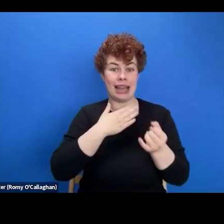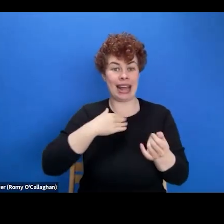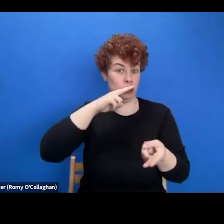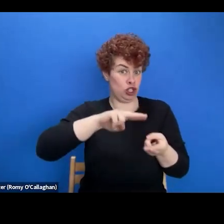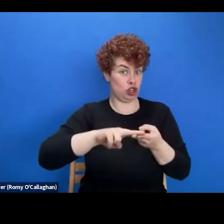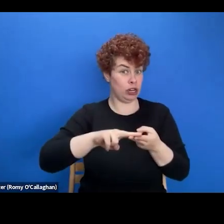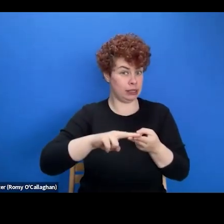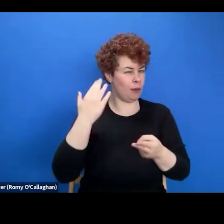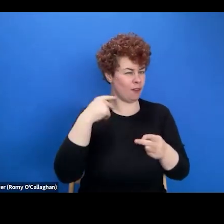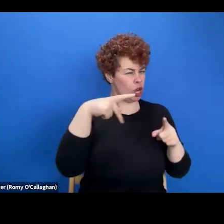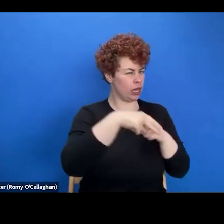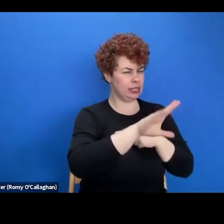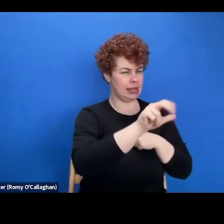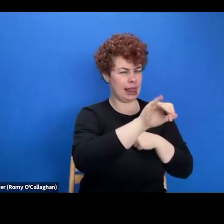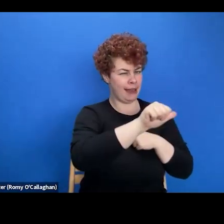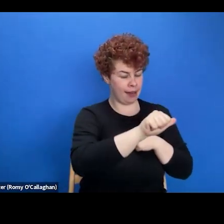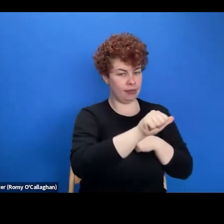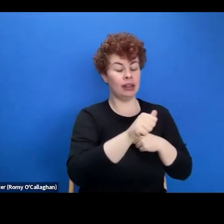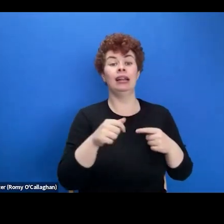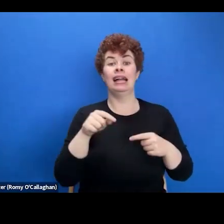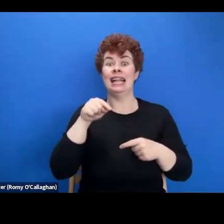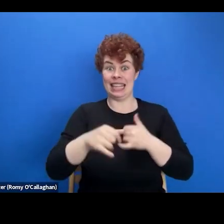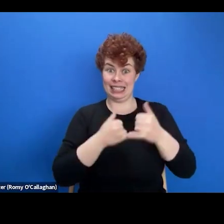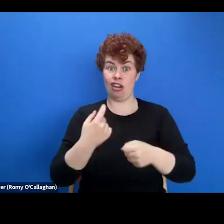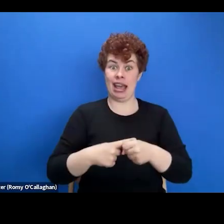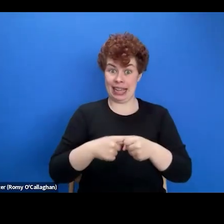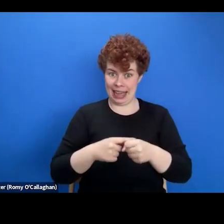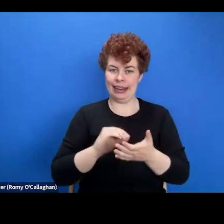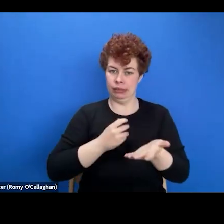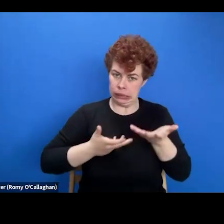and that's up again this year for further discussion.